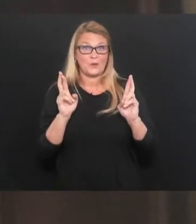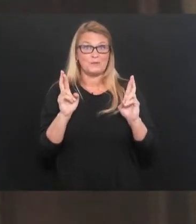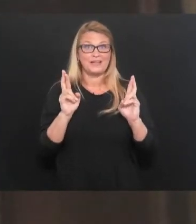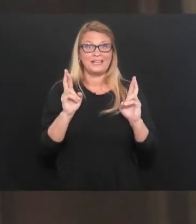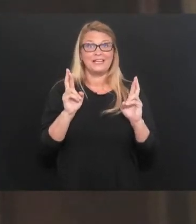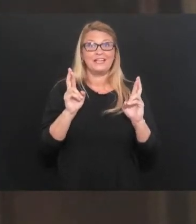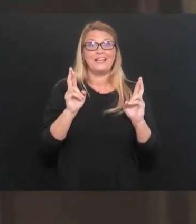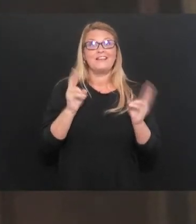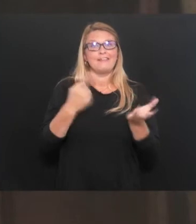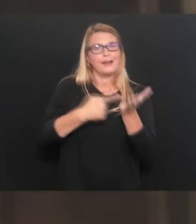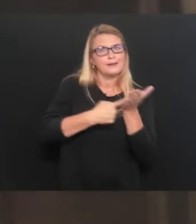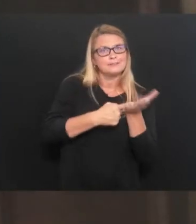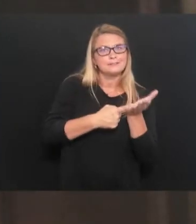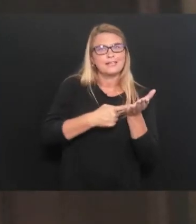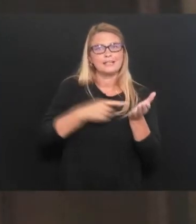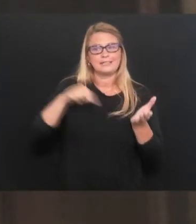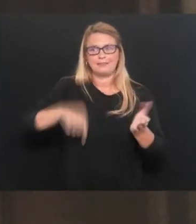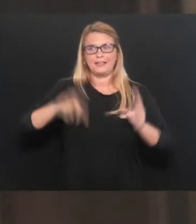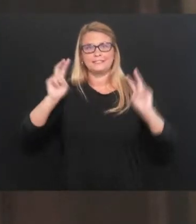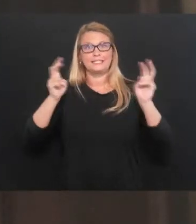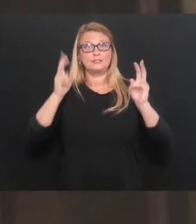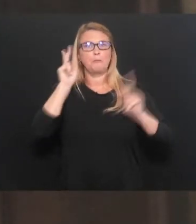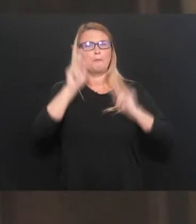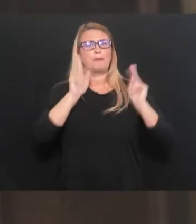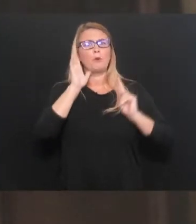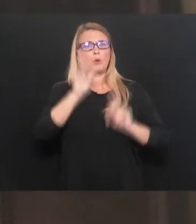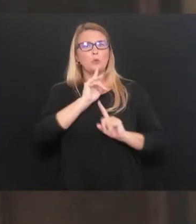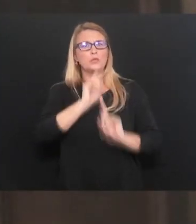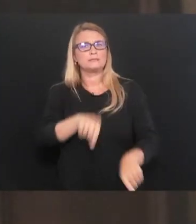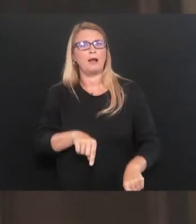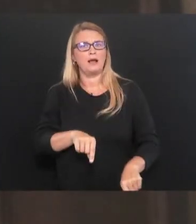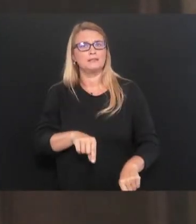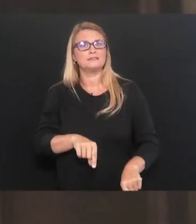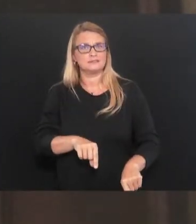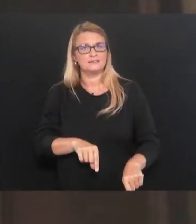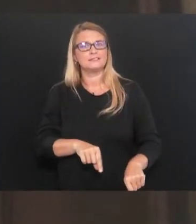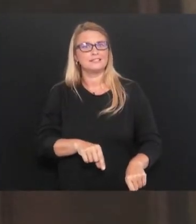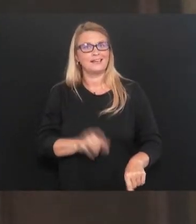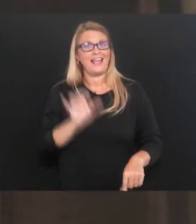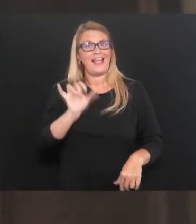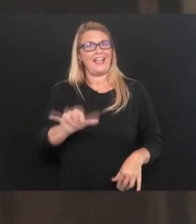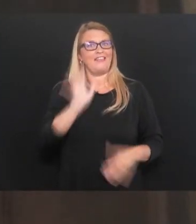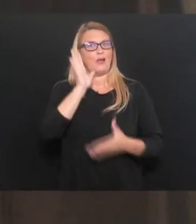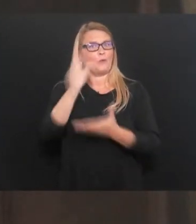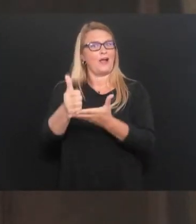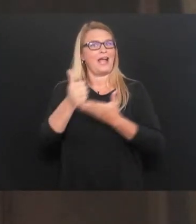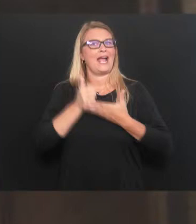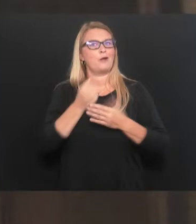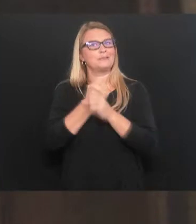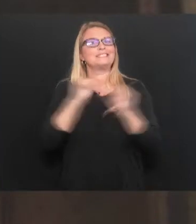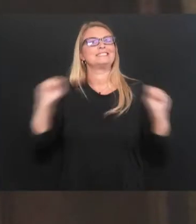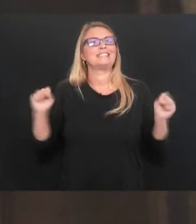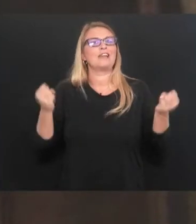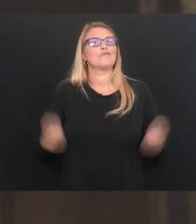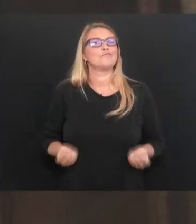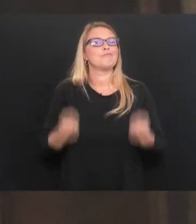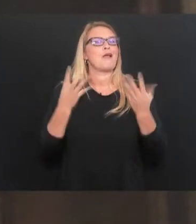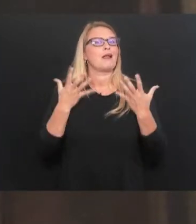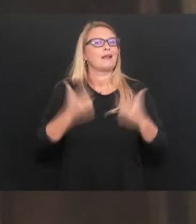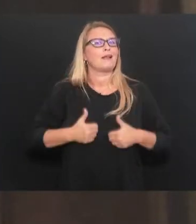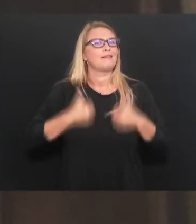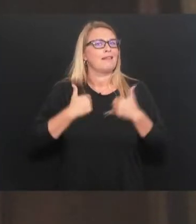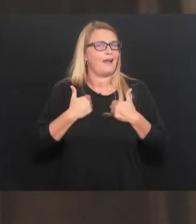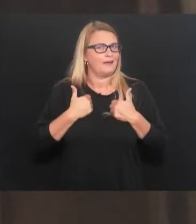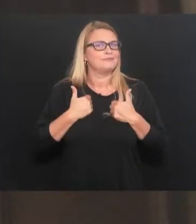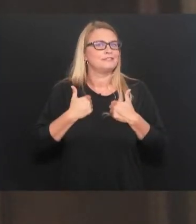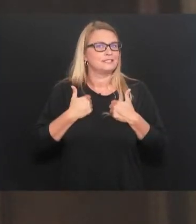this way, then some other people will run to the fire with us, and that will help save many other lives in West Virginians because it